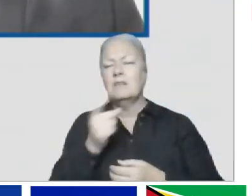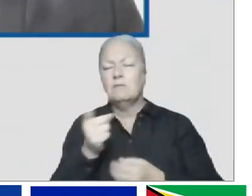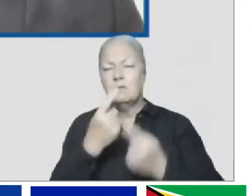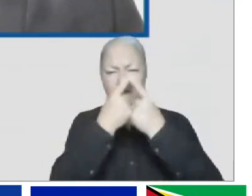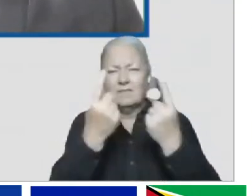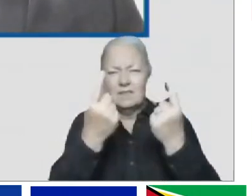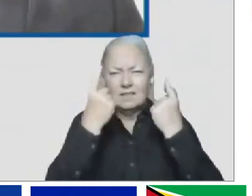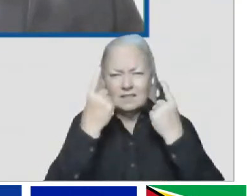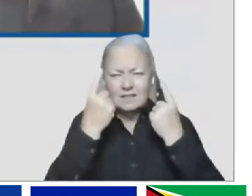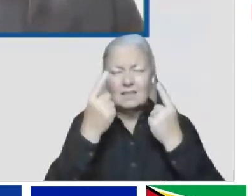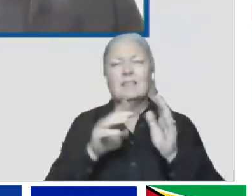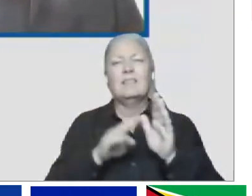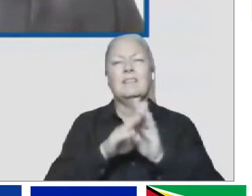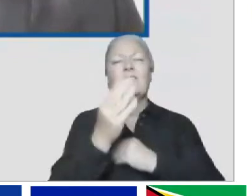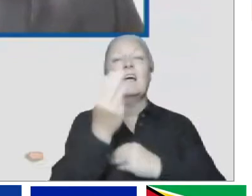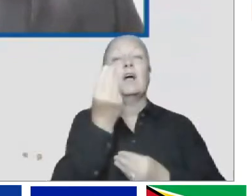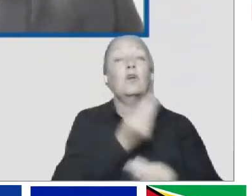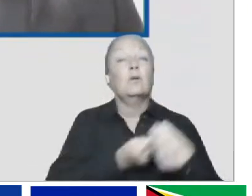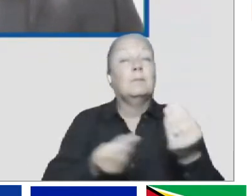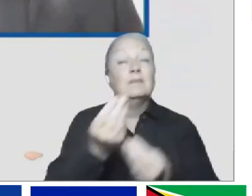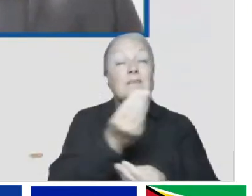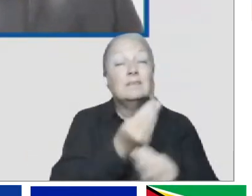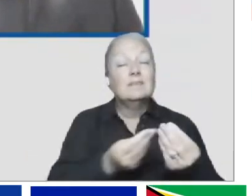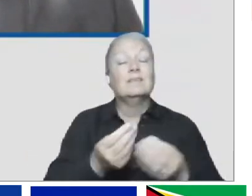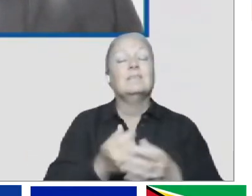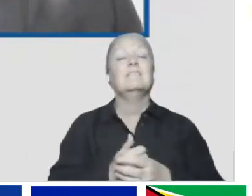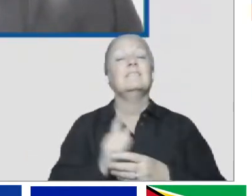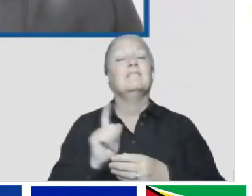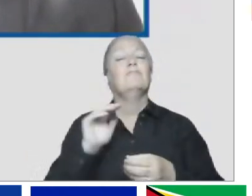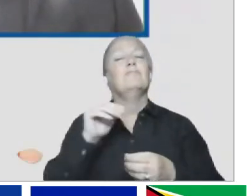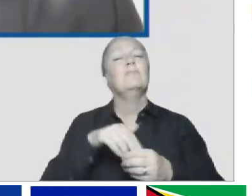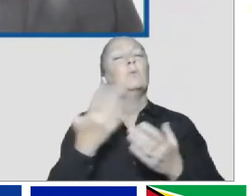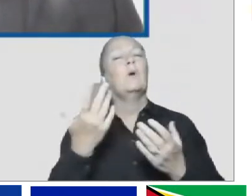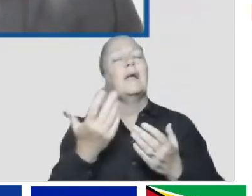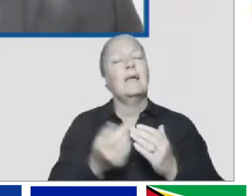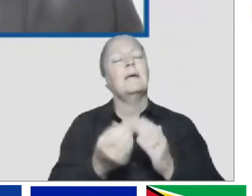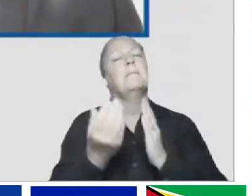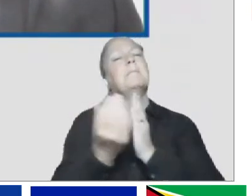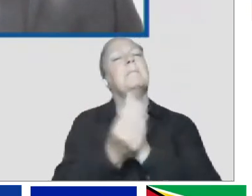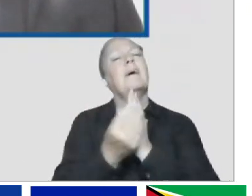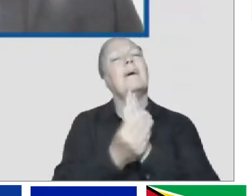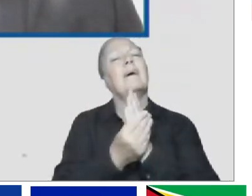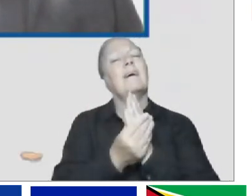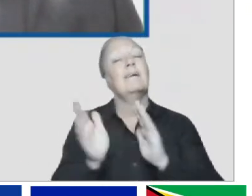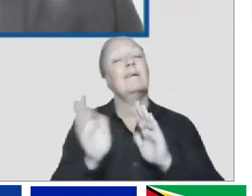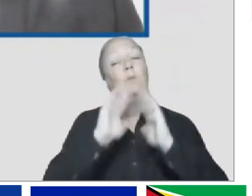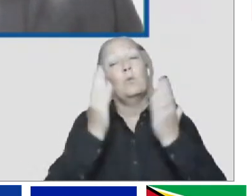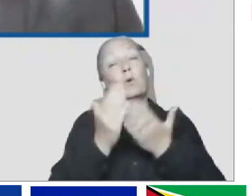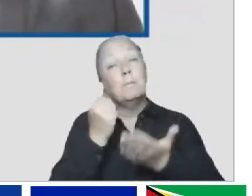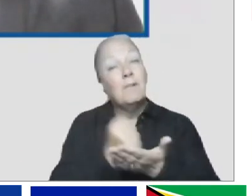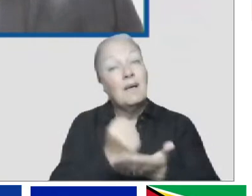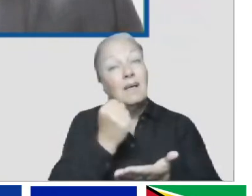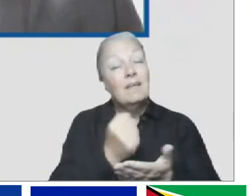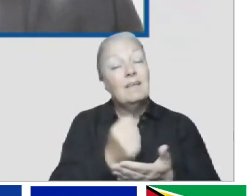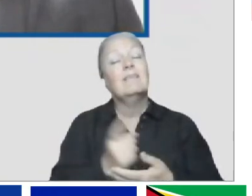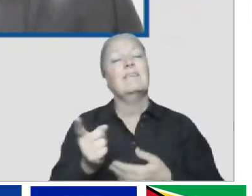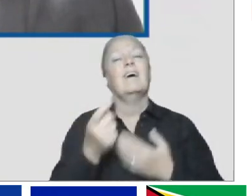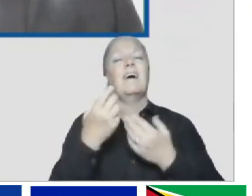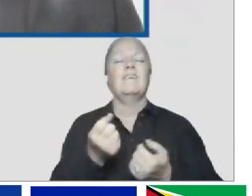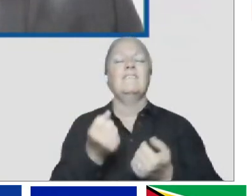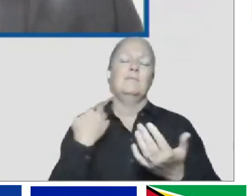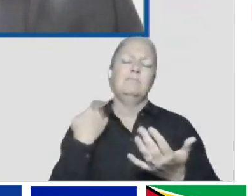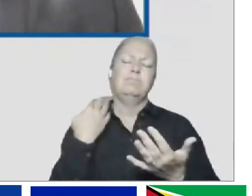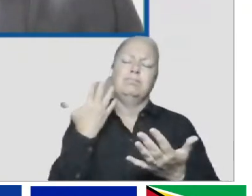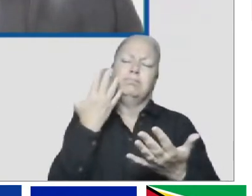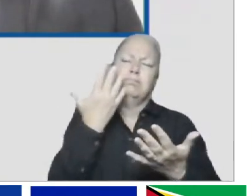been present in the banking sector, has worked for the World Bank, and has a vast experience in the topics of development